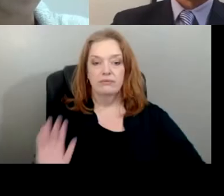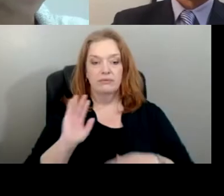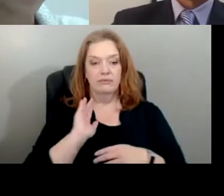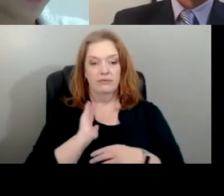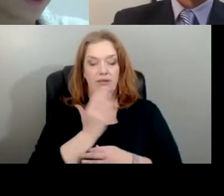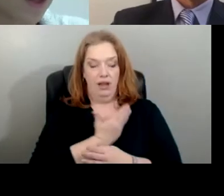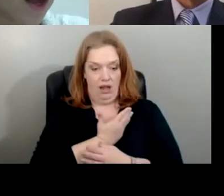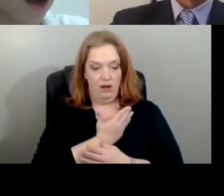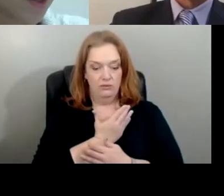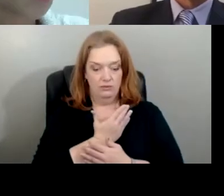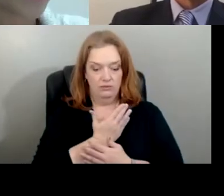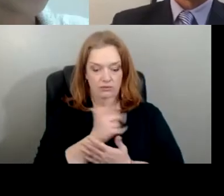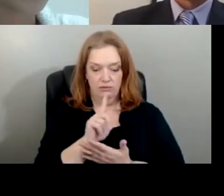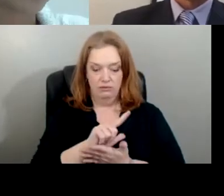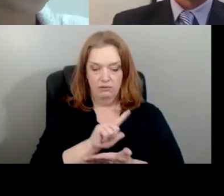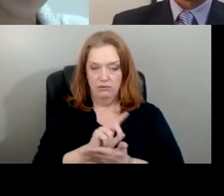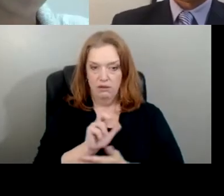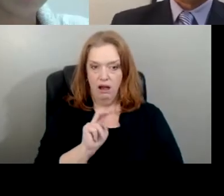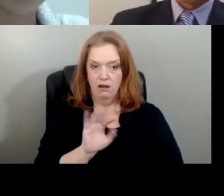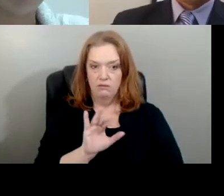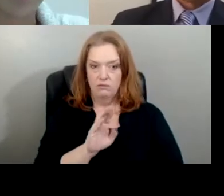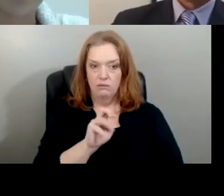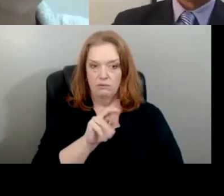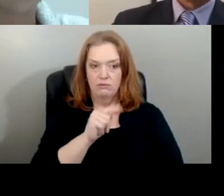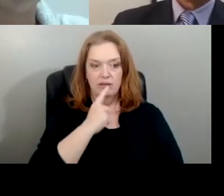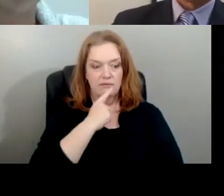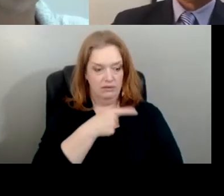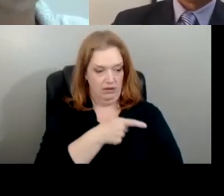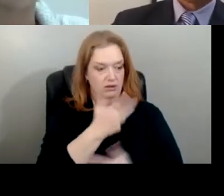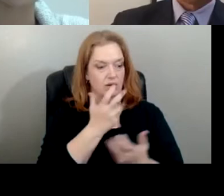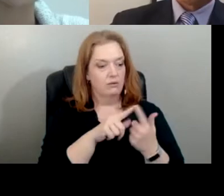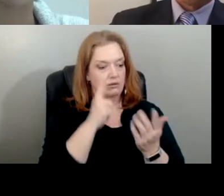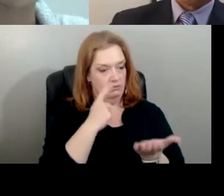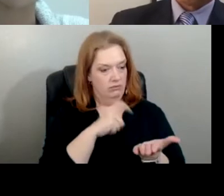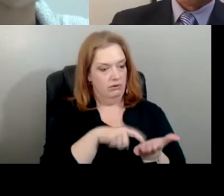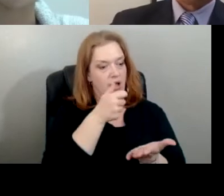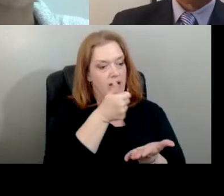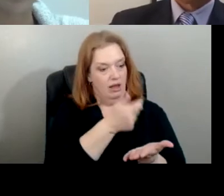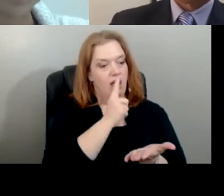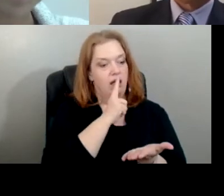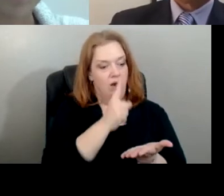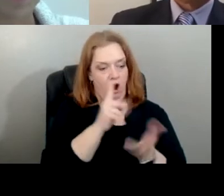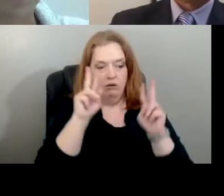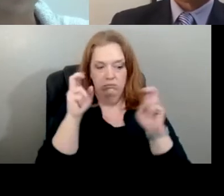would basically be changing the language and going after state recognition,